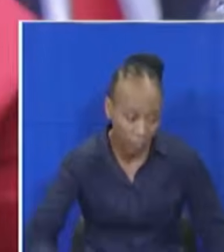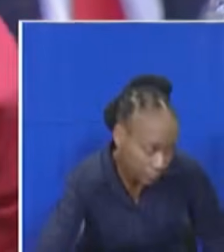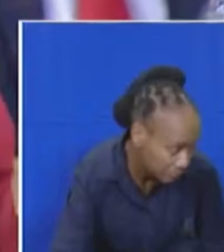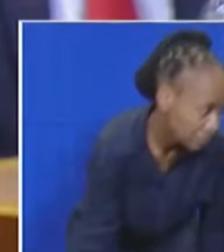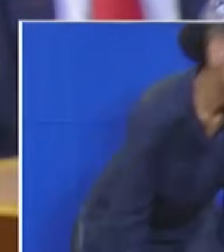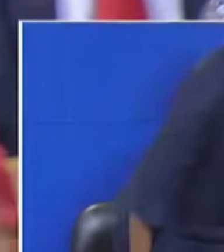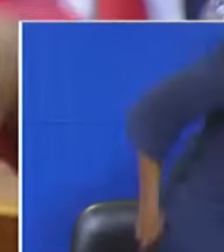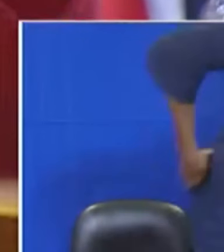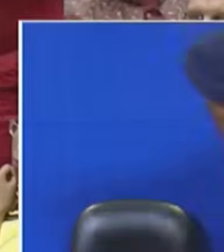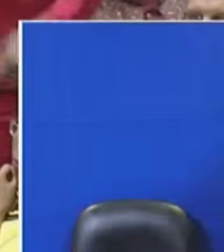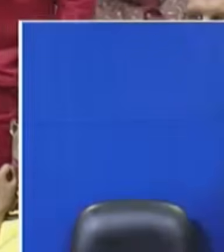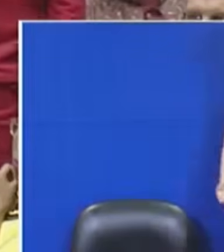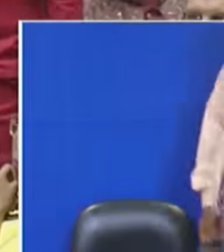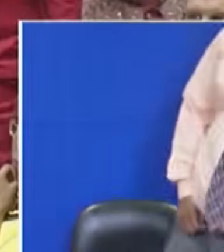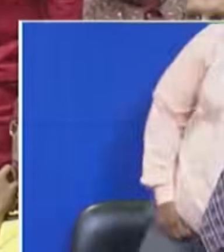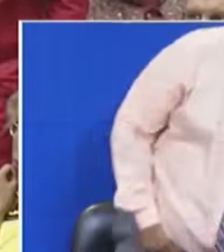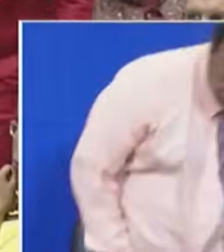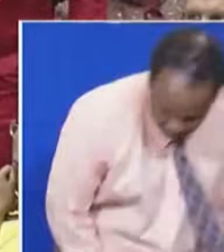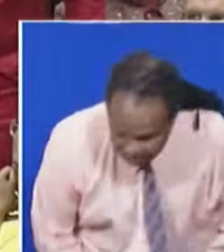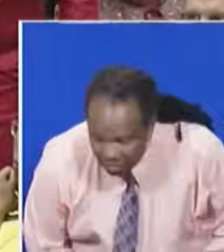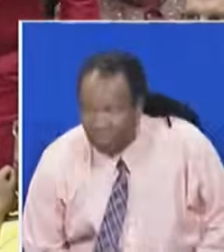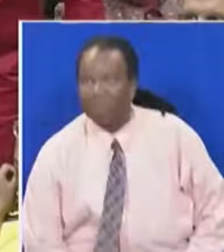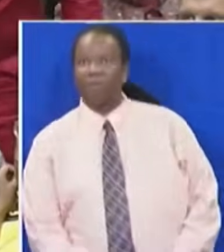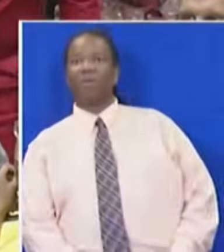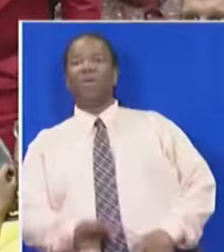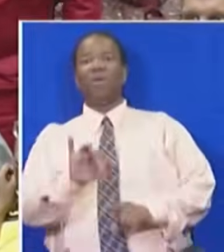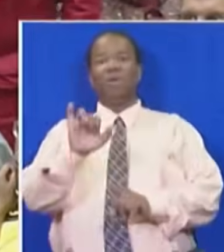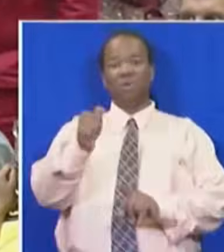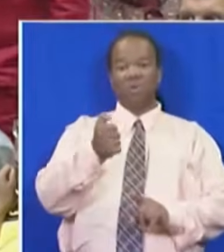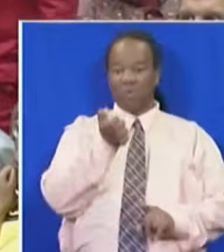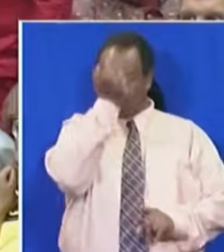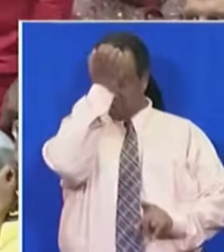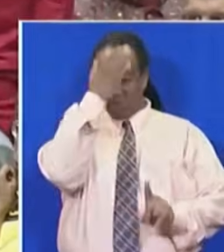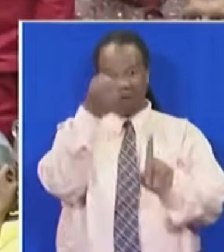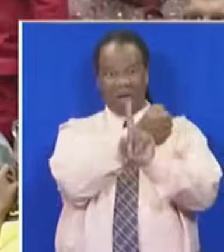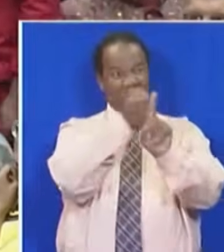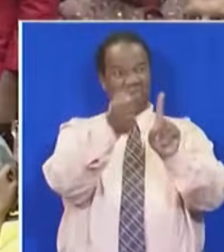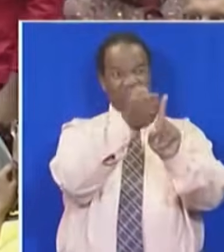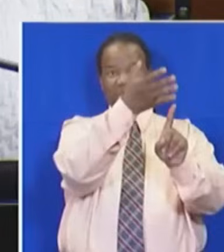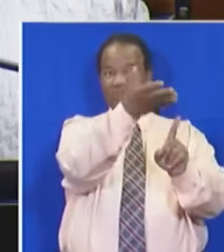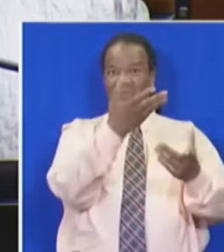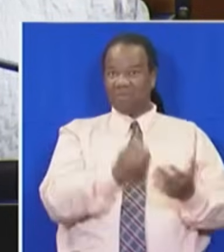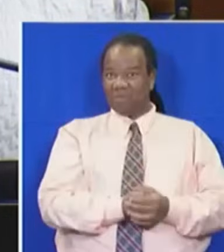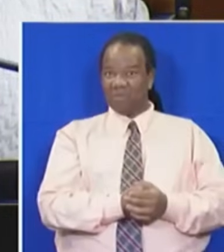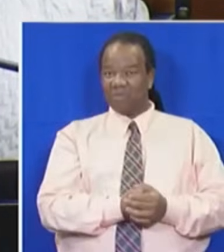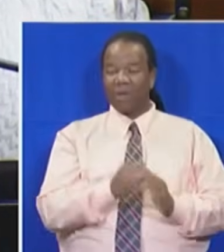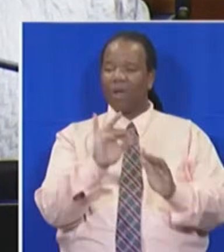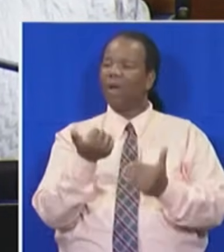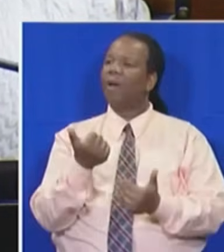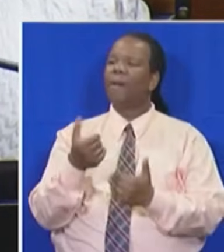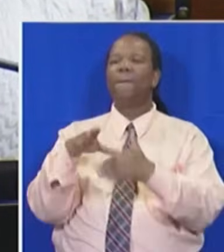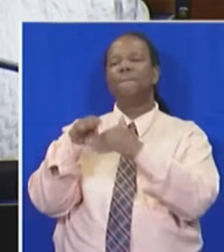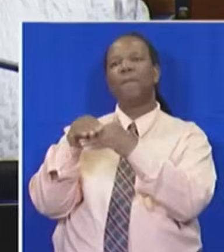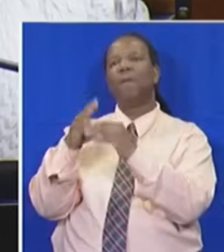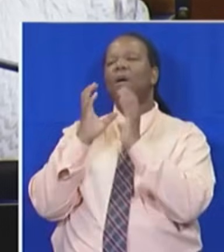point dumped of you. Order. He dumped yeah. you. We are abused by Zuma here. Honorable Malema, please can do